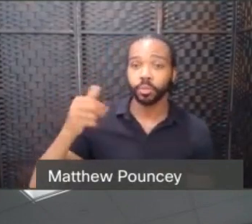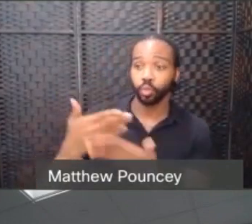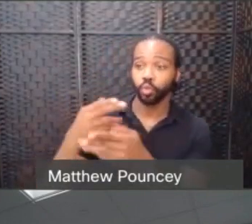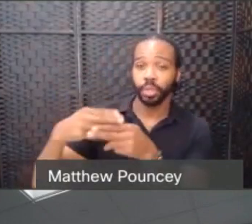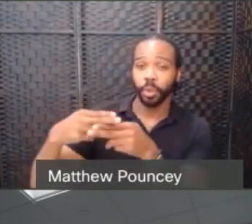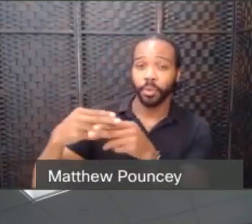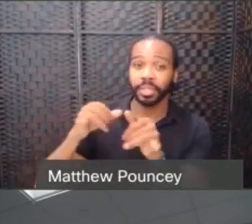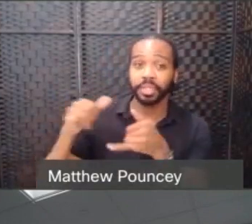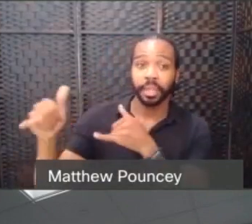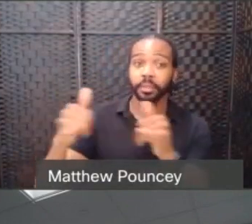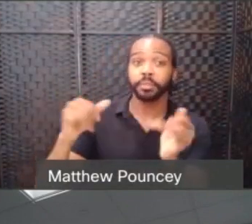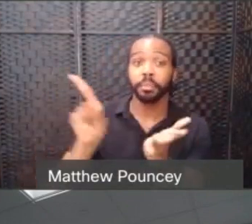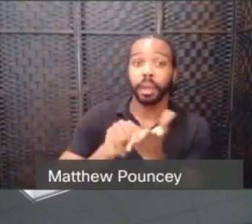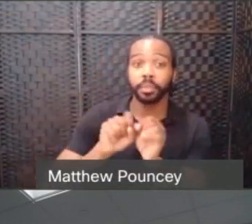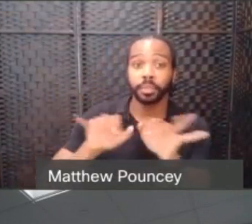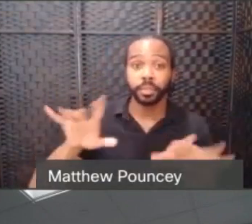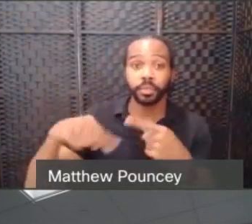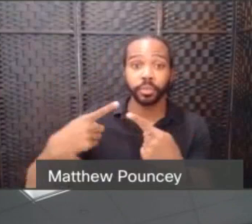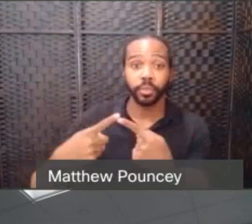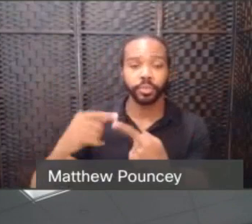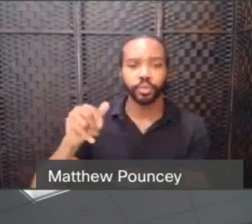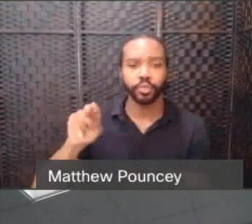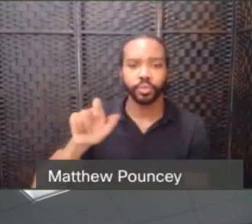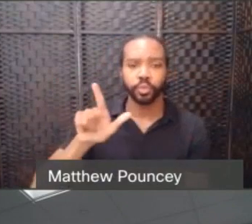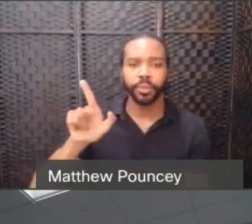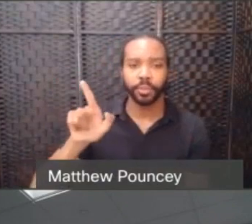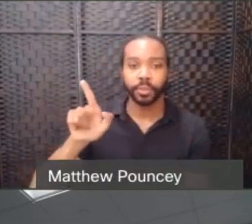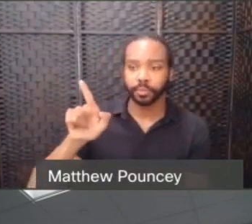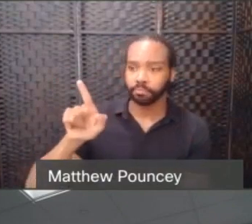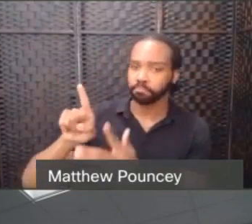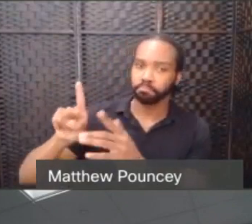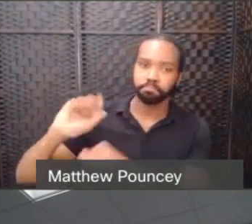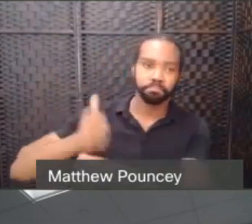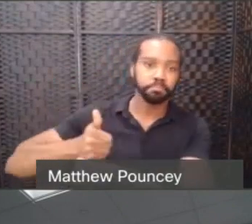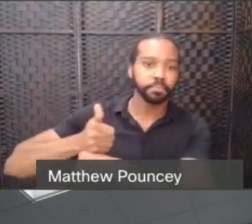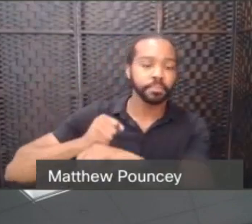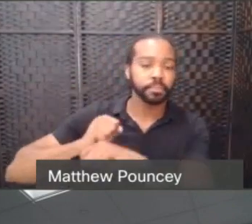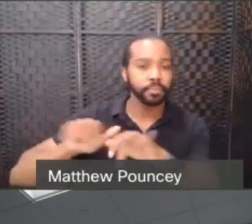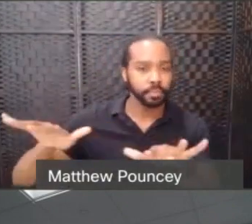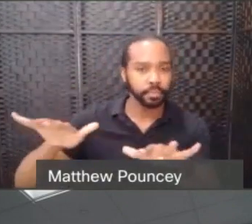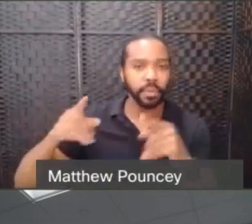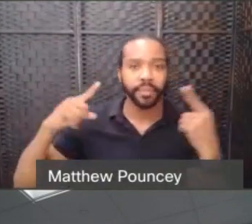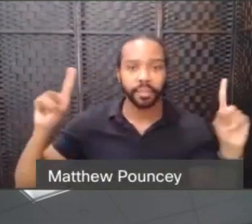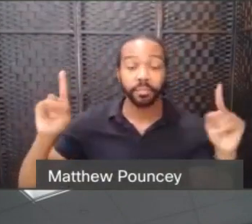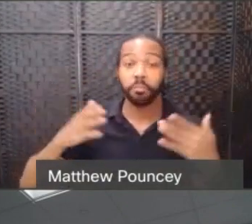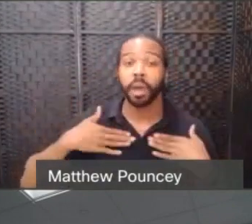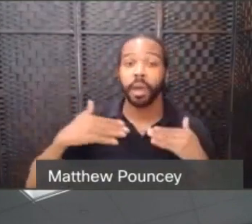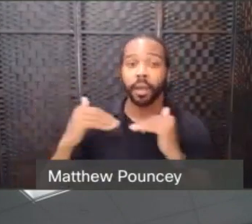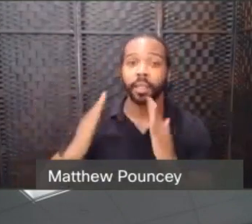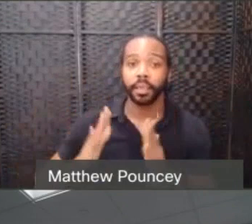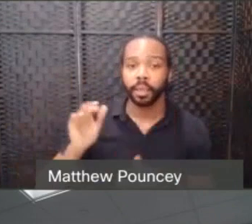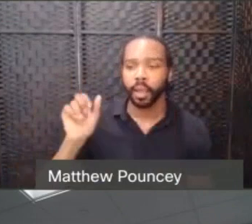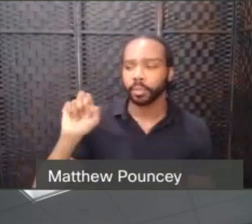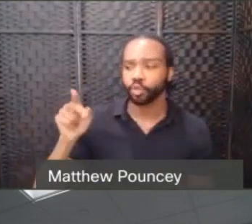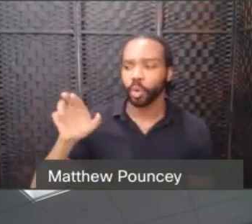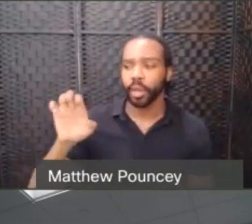published on June 21st, and it became effective at that time. My colleague Andrea has posted in the chat a